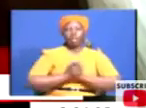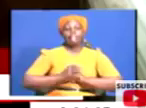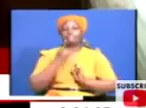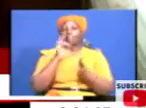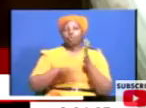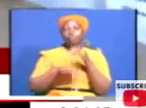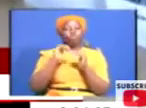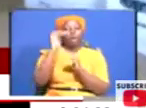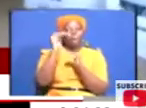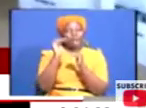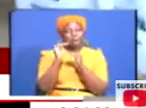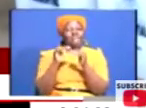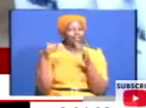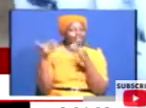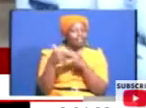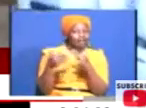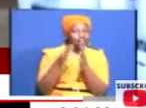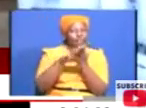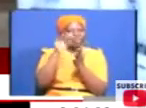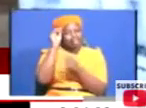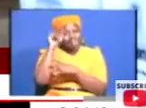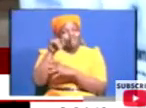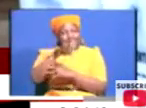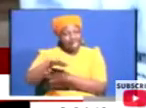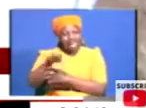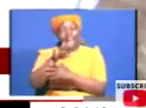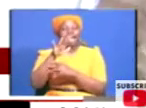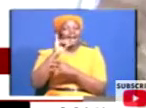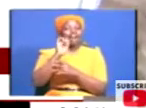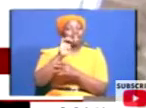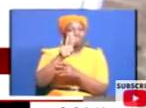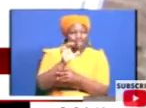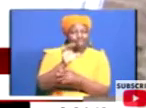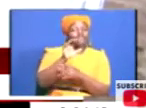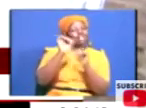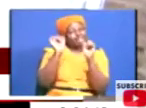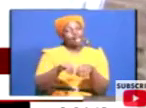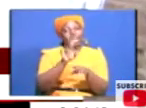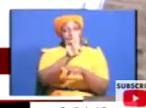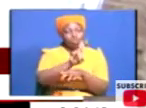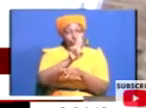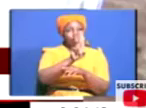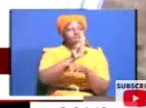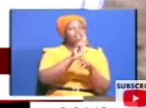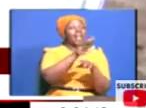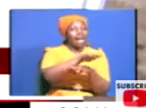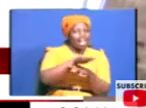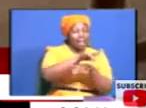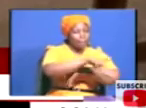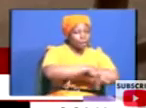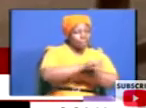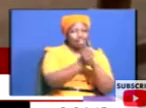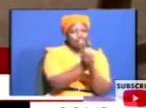disruption of learning in those areas, the Independent Electoral and Boundaries Commission can use facilities in primary and secondary